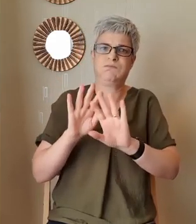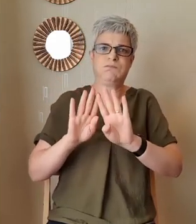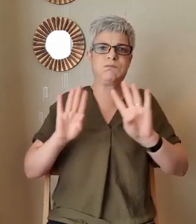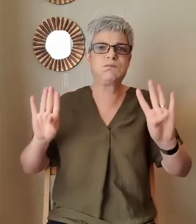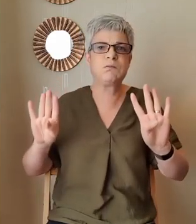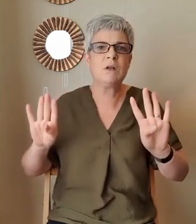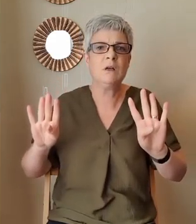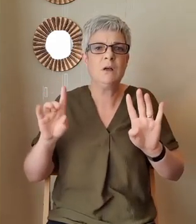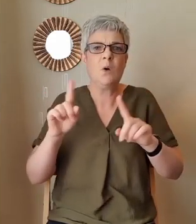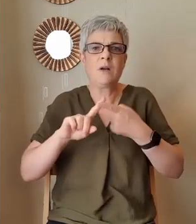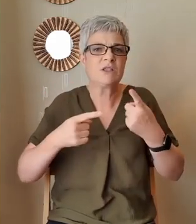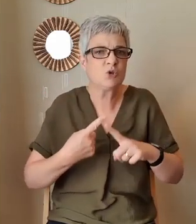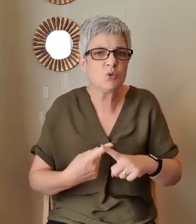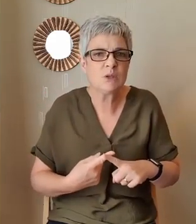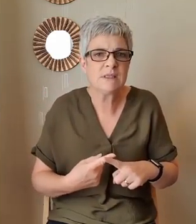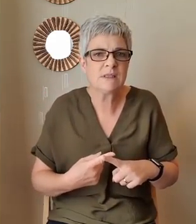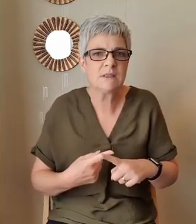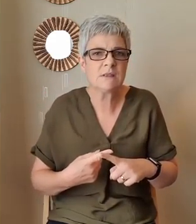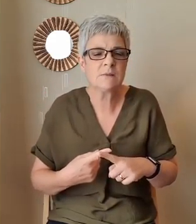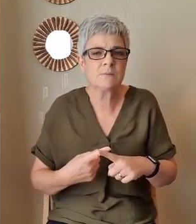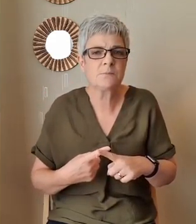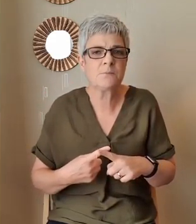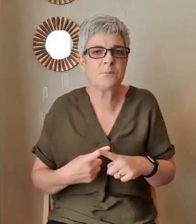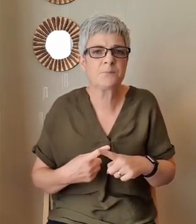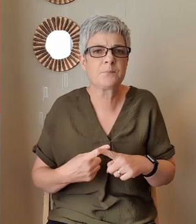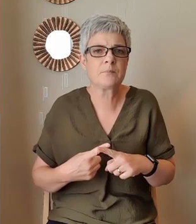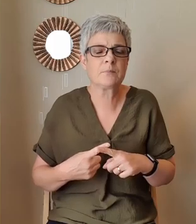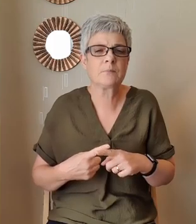or excuses or